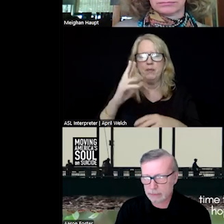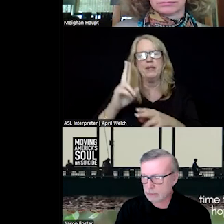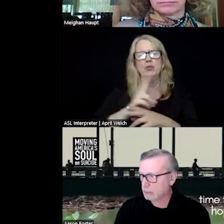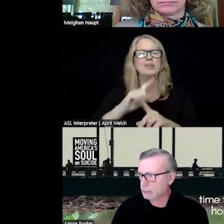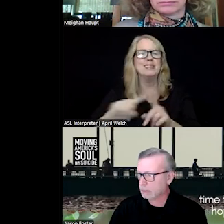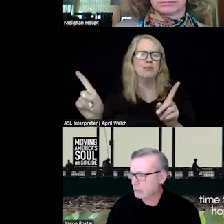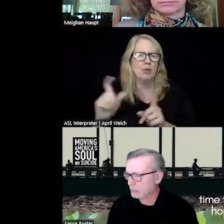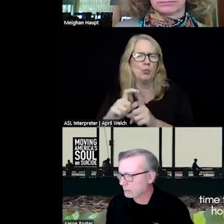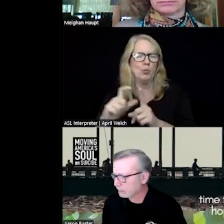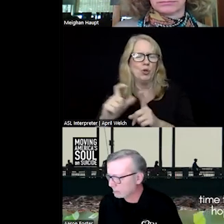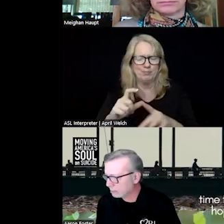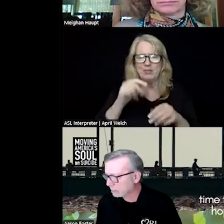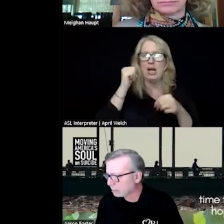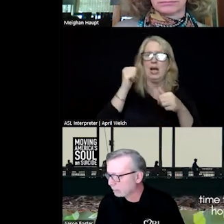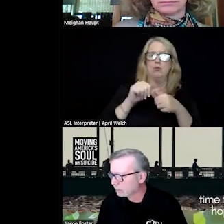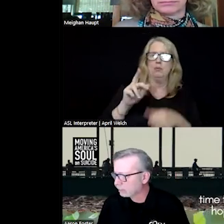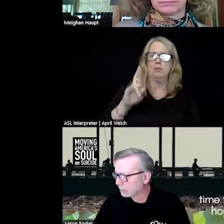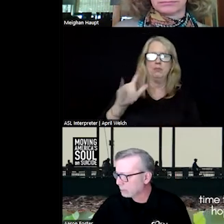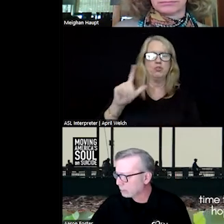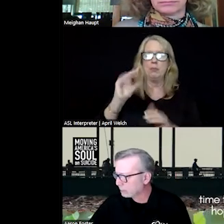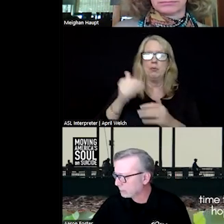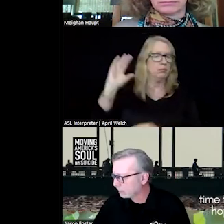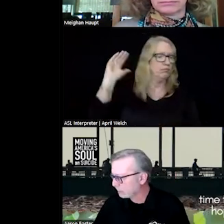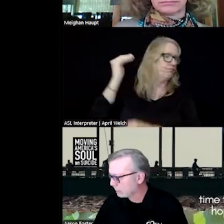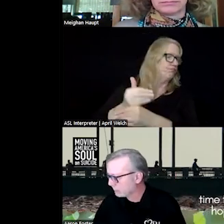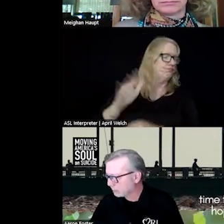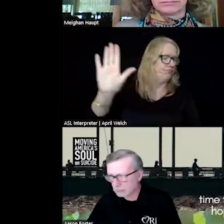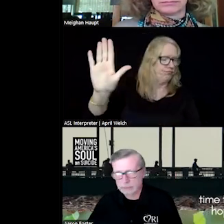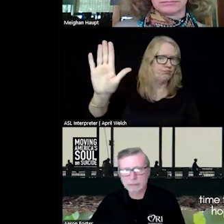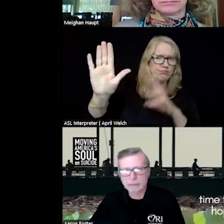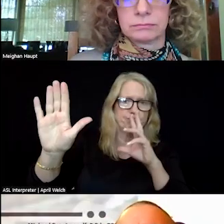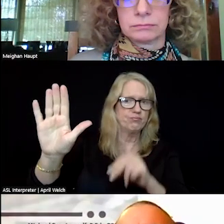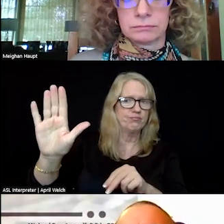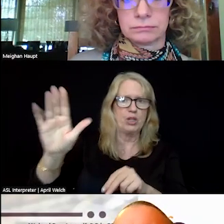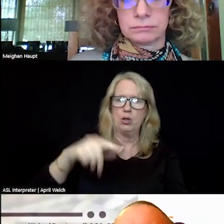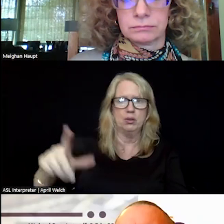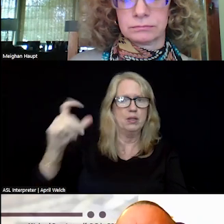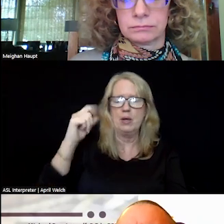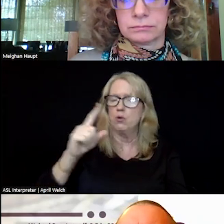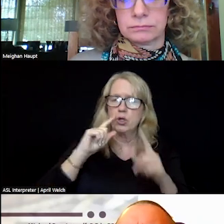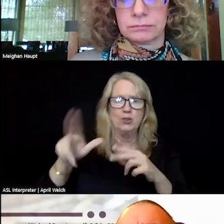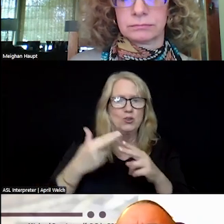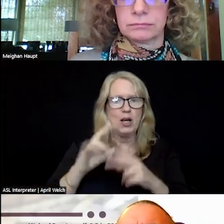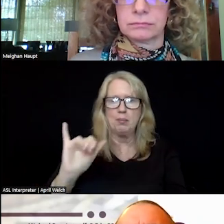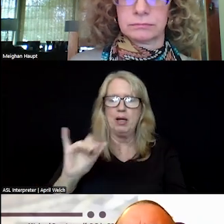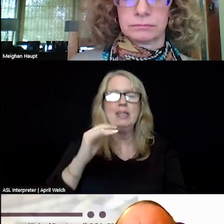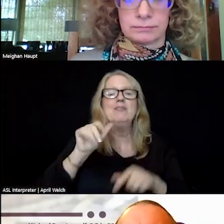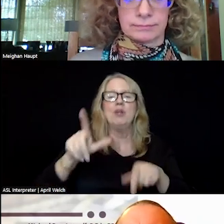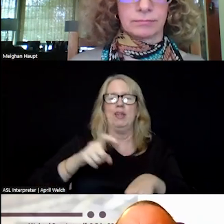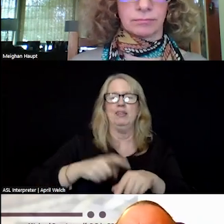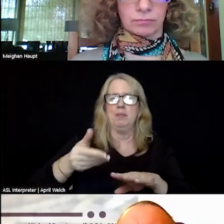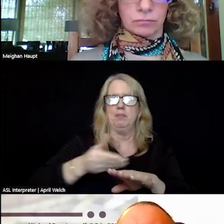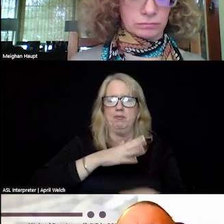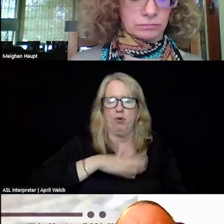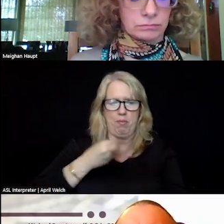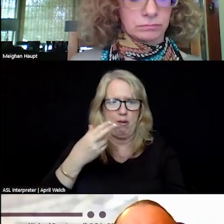wording. And I remember the tribal council shut them down. The elders shut them down at that time. They weren't going to talk about it. And even at that time, even before my own